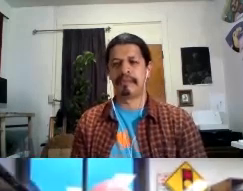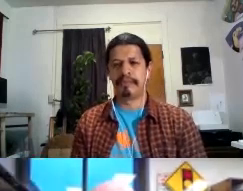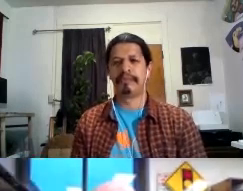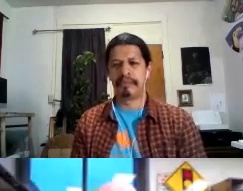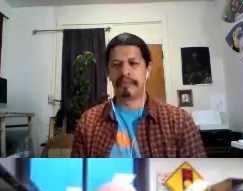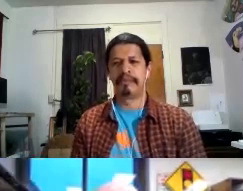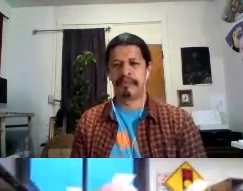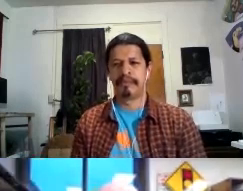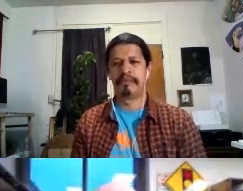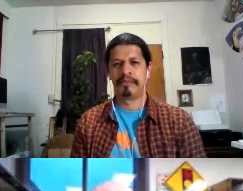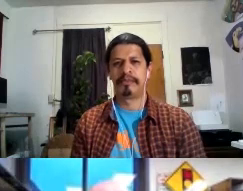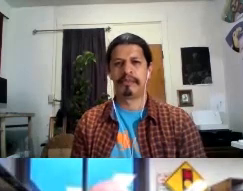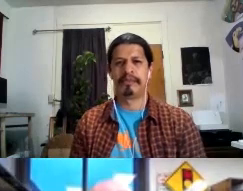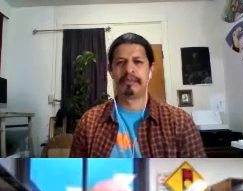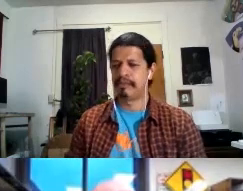projects.